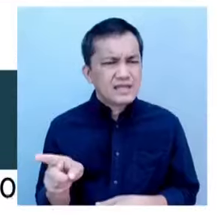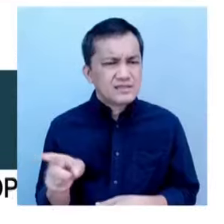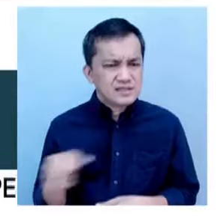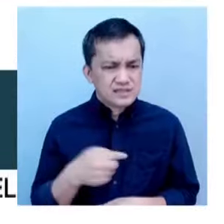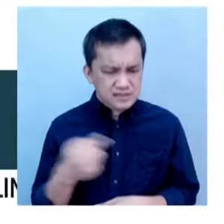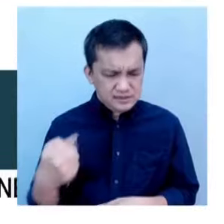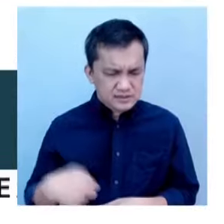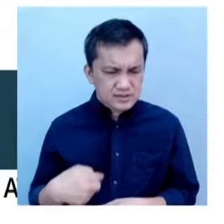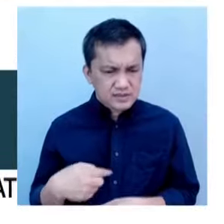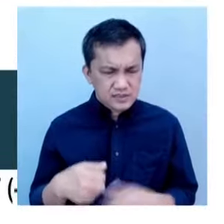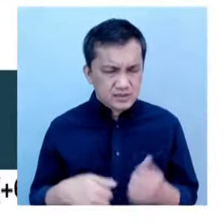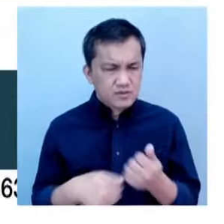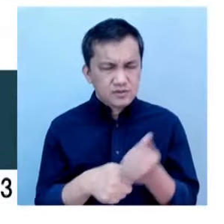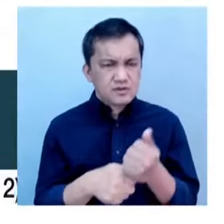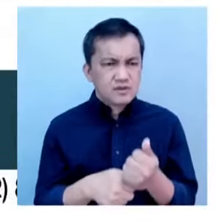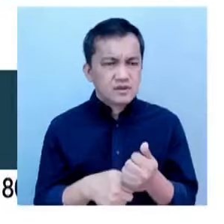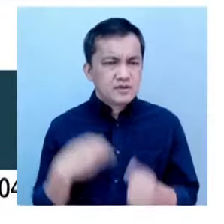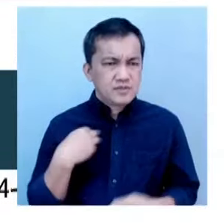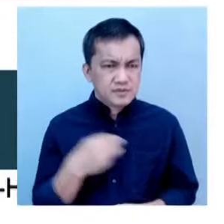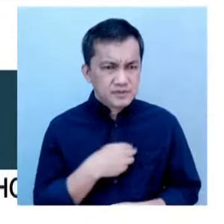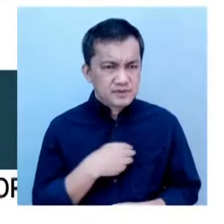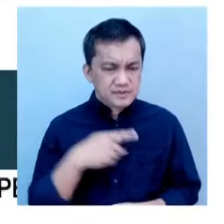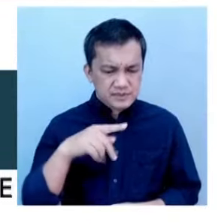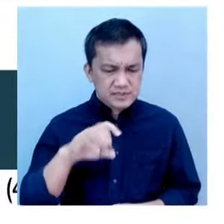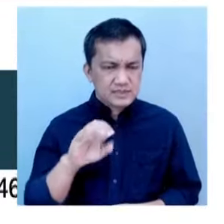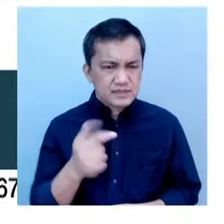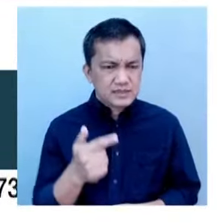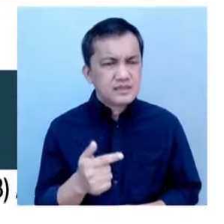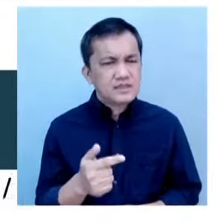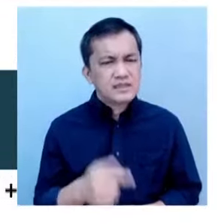Chinese auxiliary members of the Philippine Coast Guard